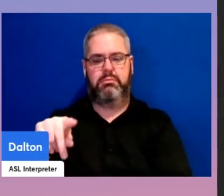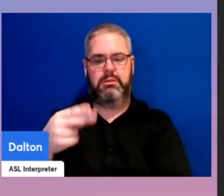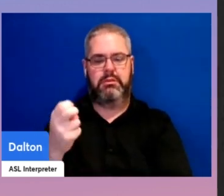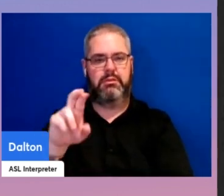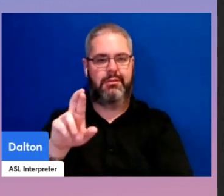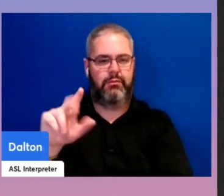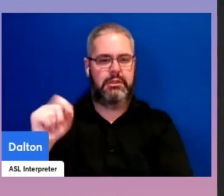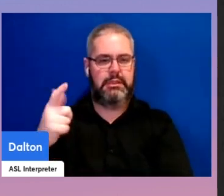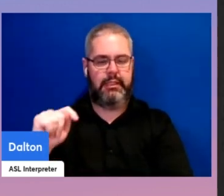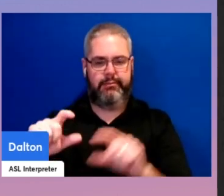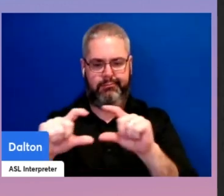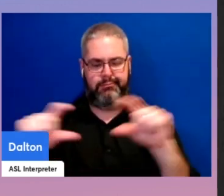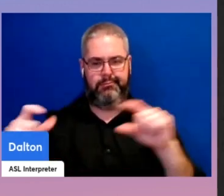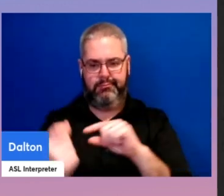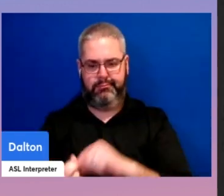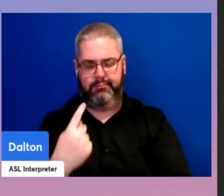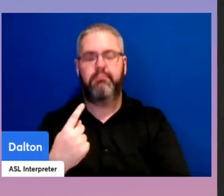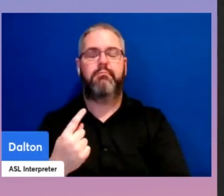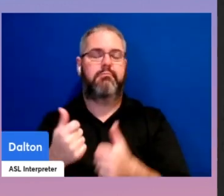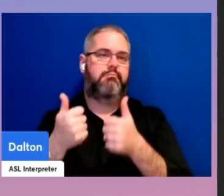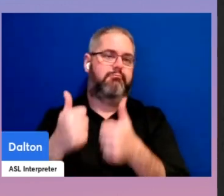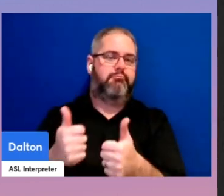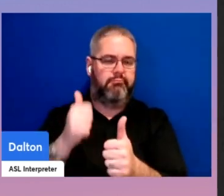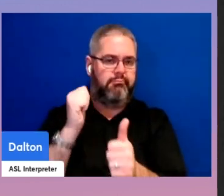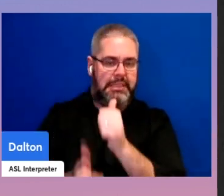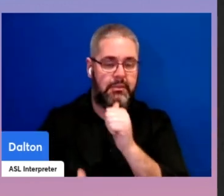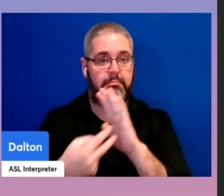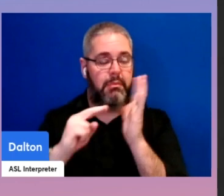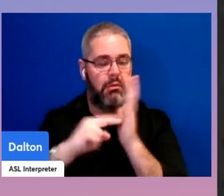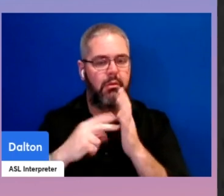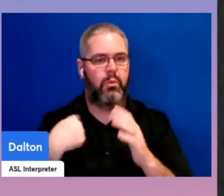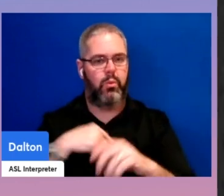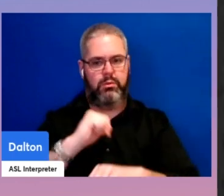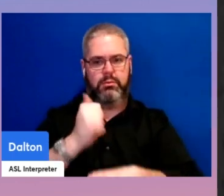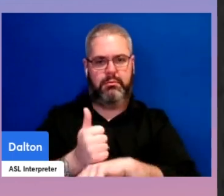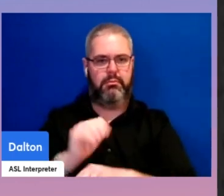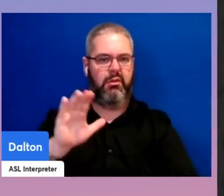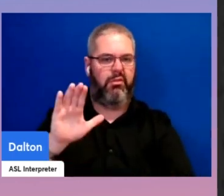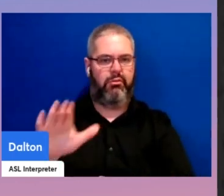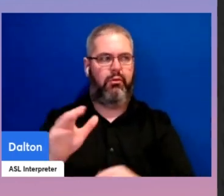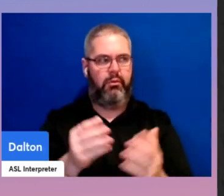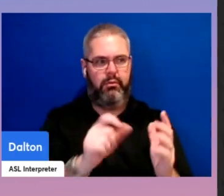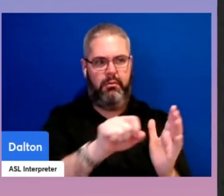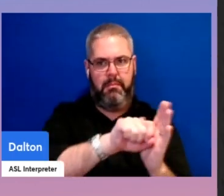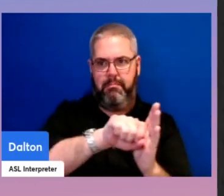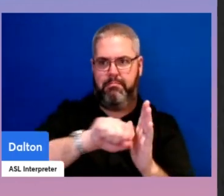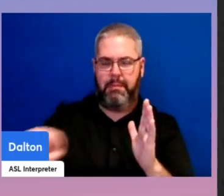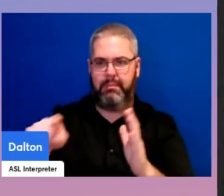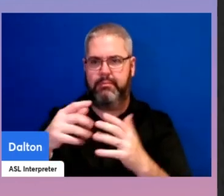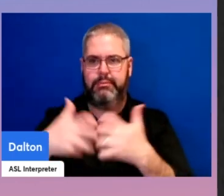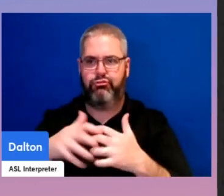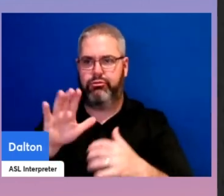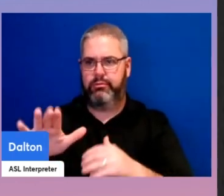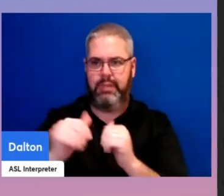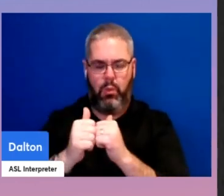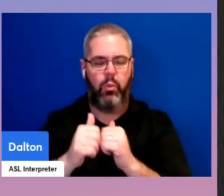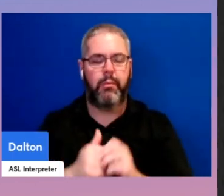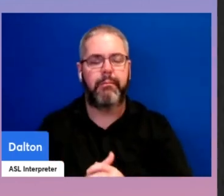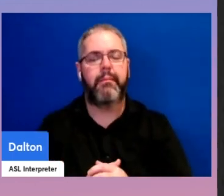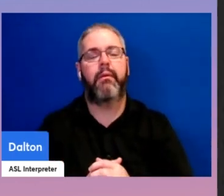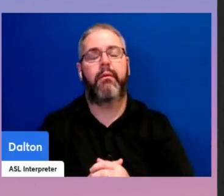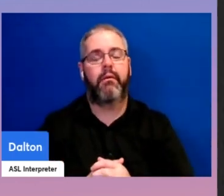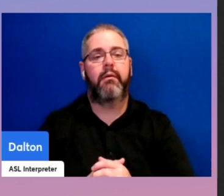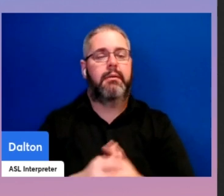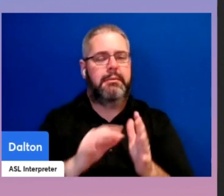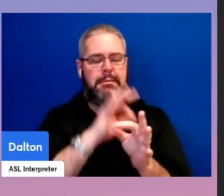what the how we set up the transit secrets engine. So this one's pretty simple. We essentially